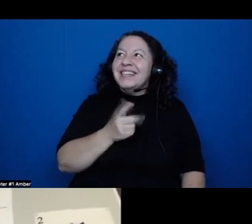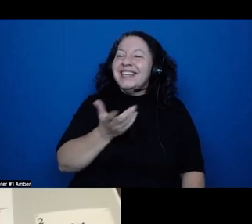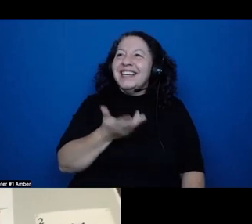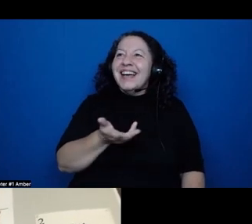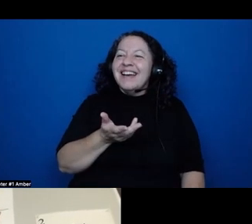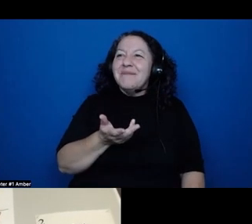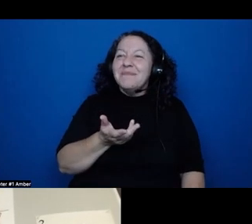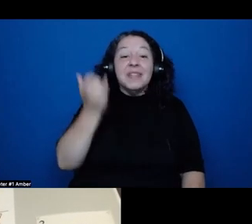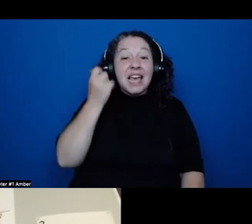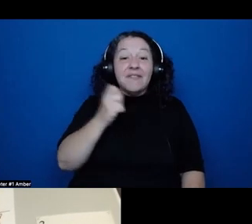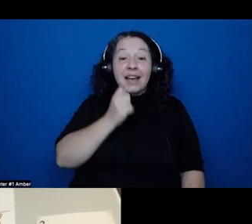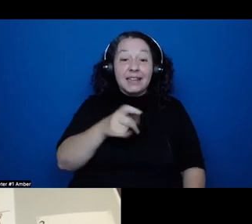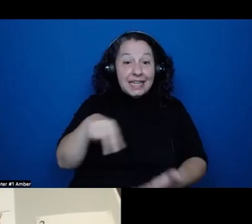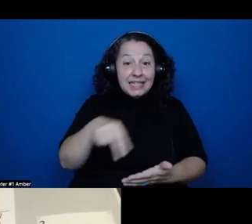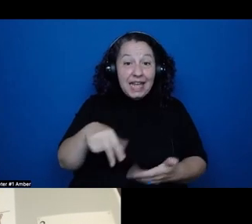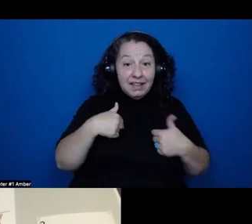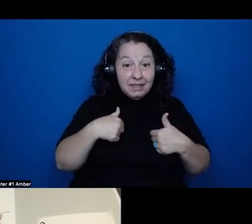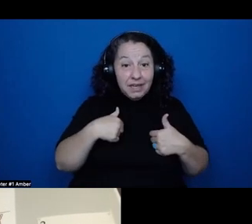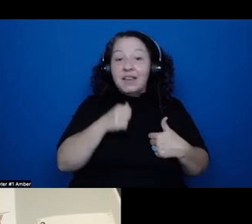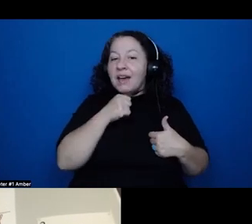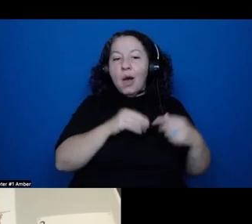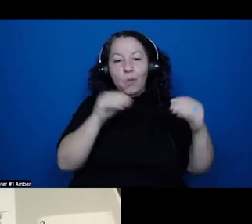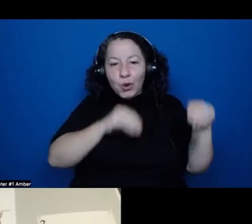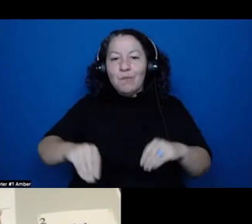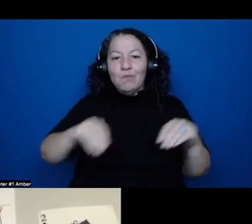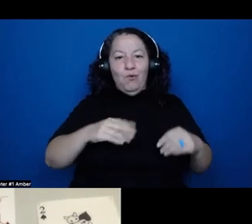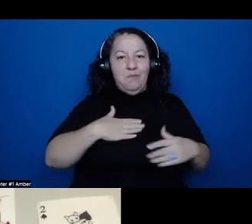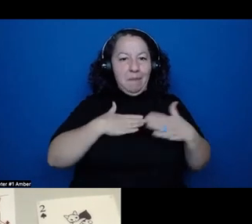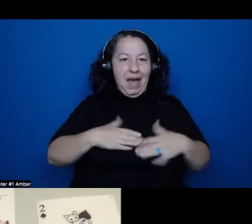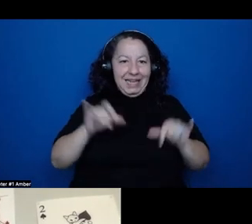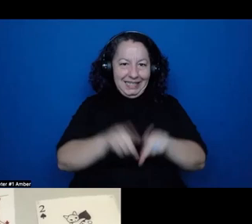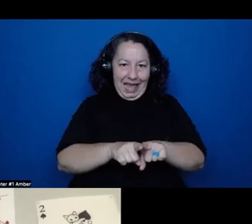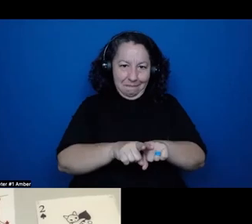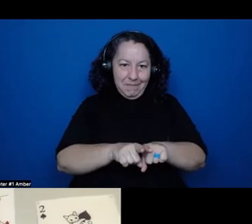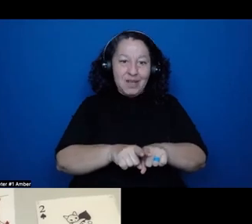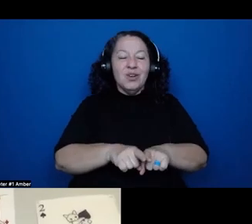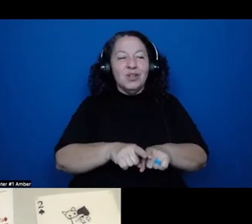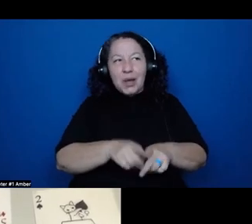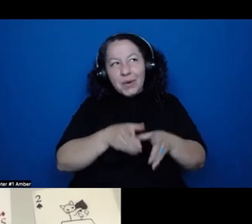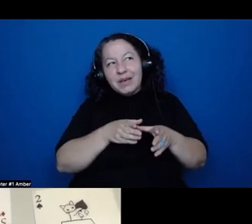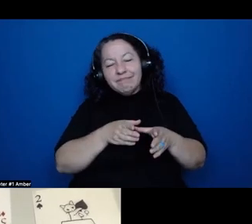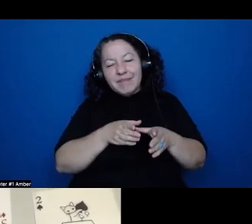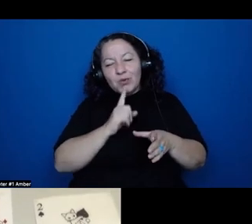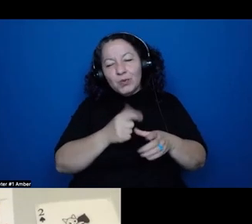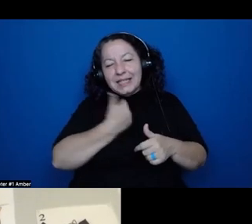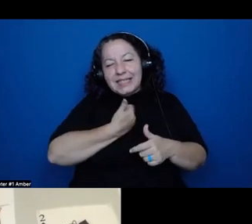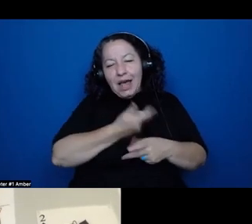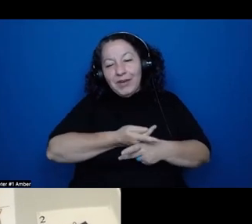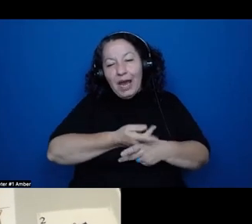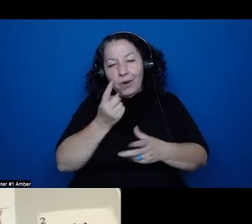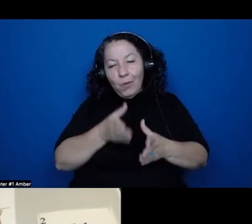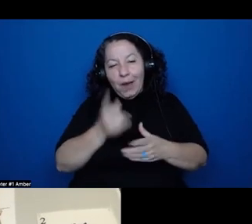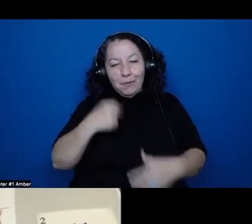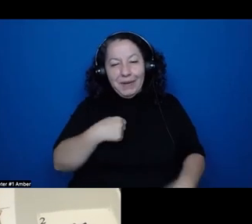didn't dance, then I wouldn't move my body as much. And so in a way, like dance for me is kind of self-care, because I'm, you